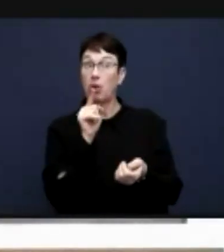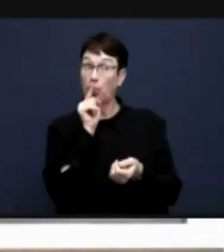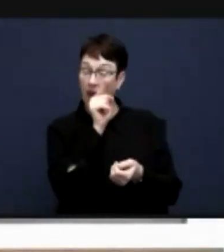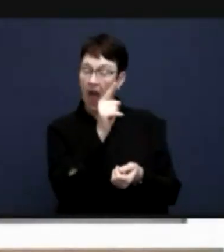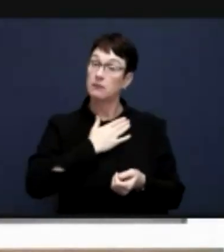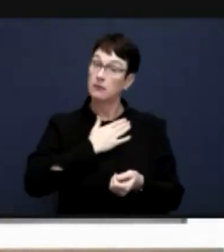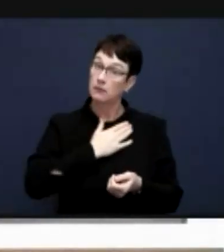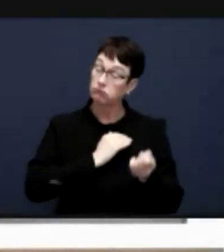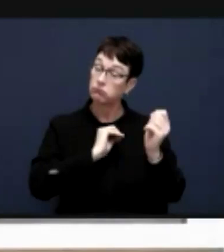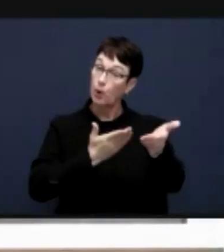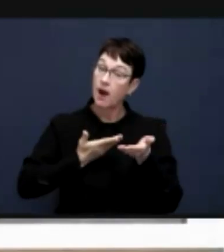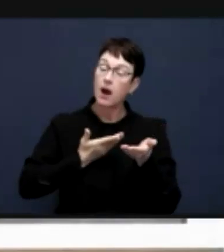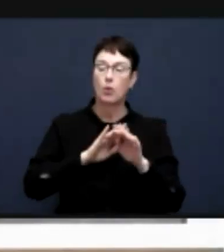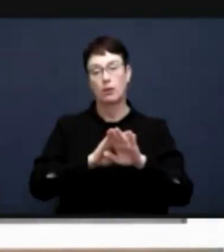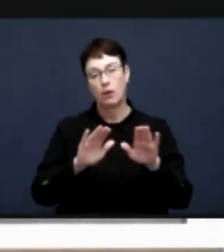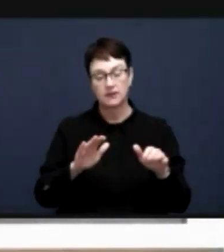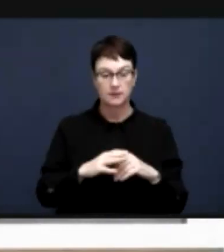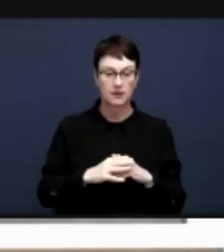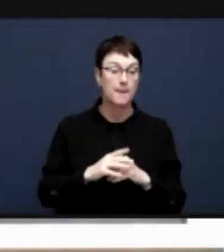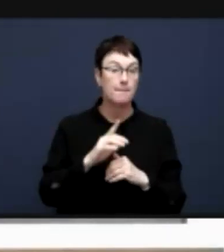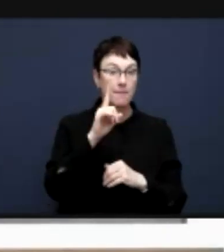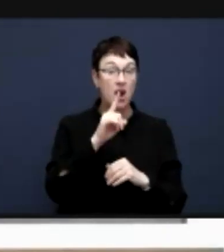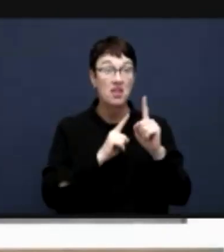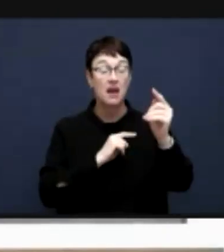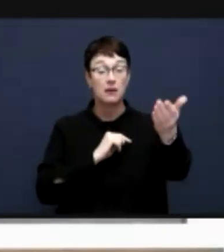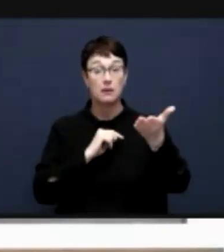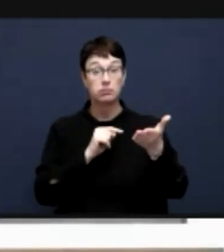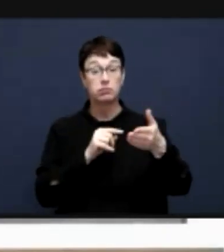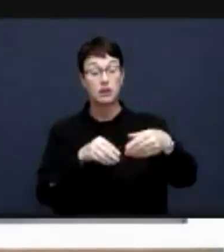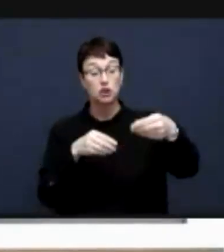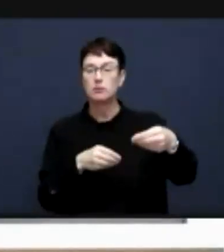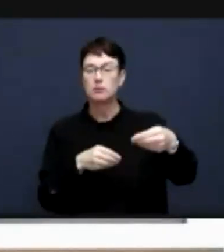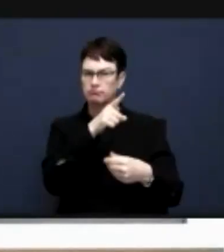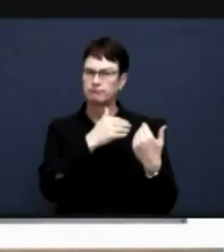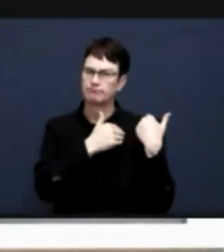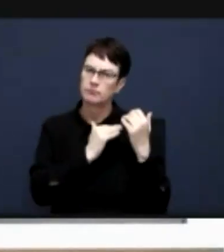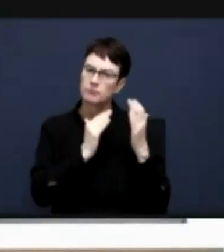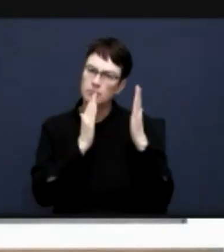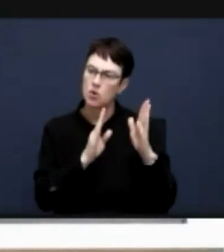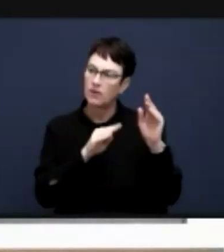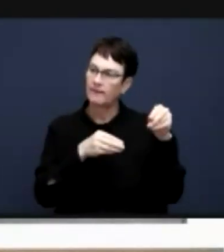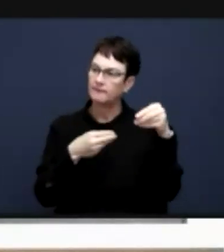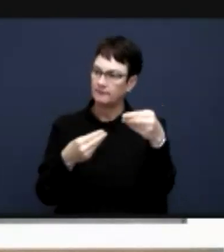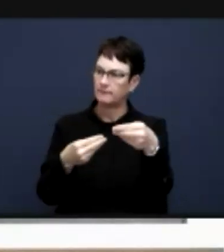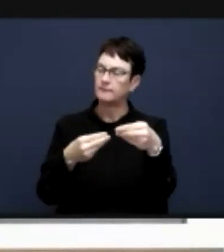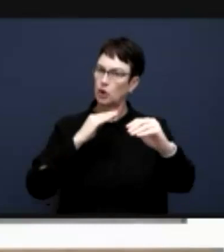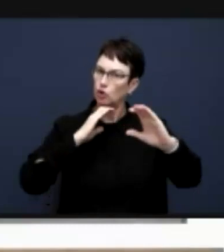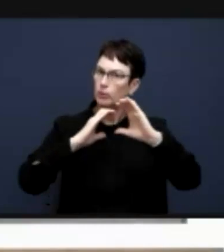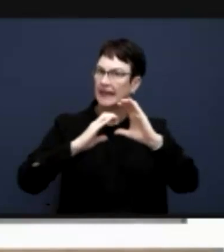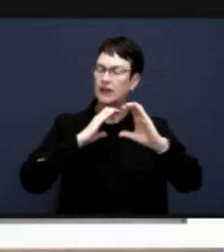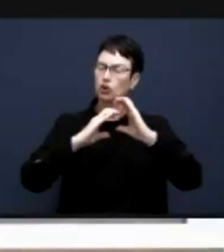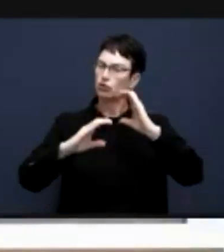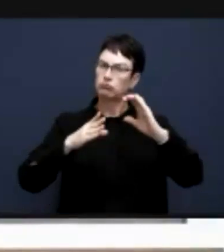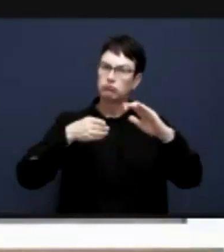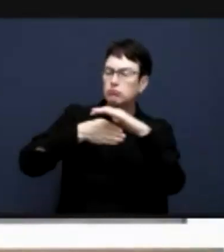be accessible. So we would say that it's still their responsibility to provide an accessible version, accessible electronic